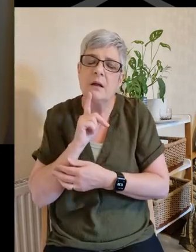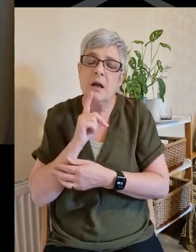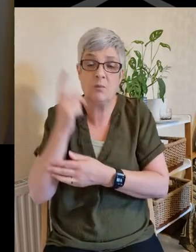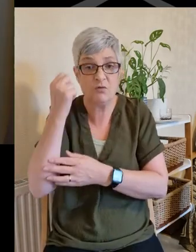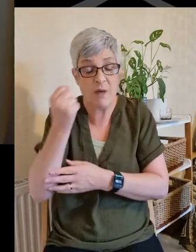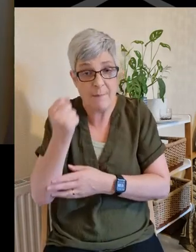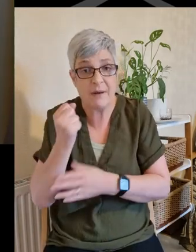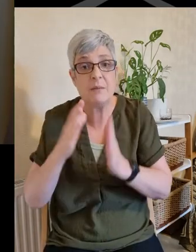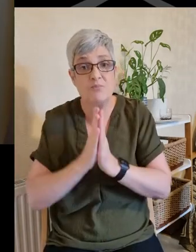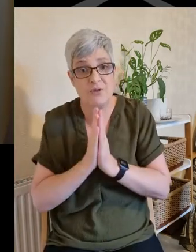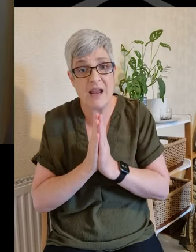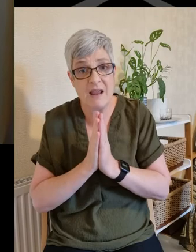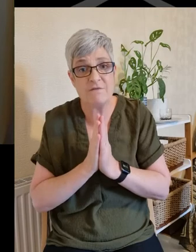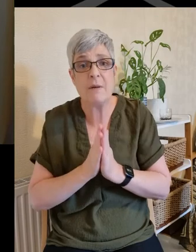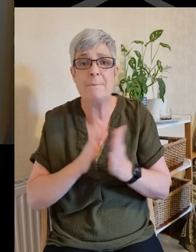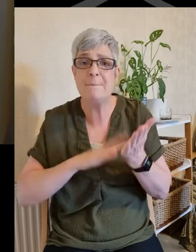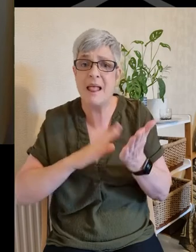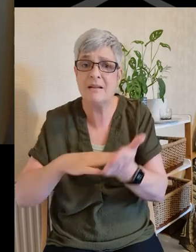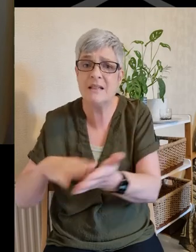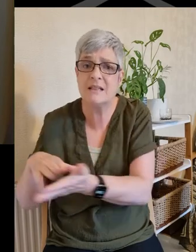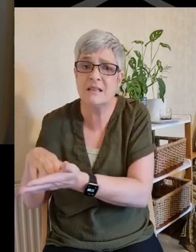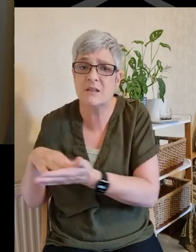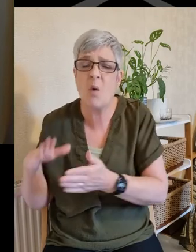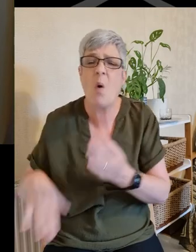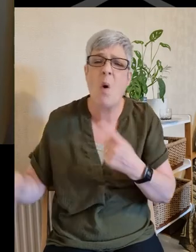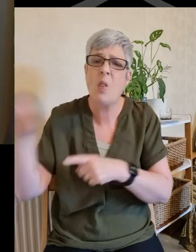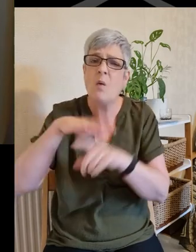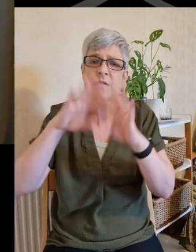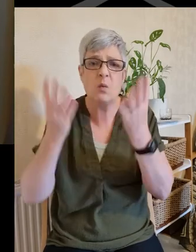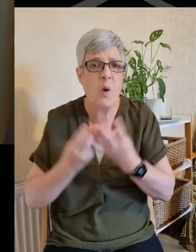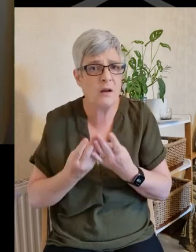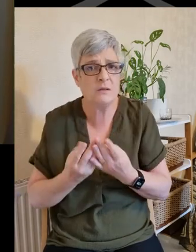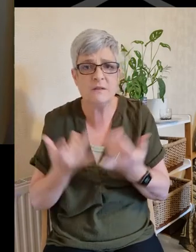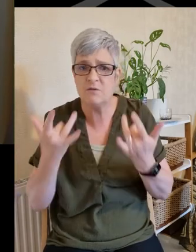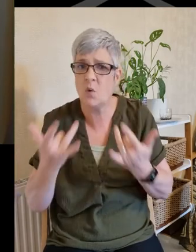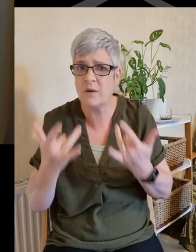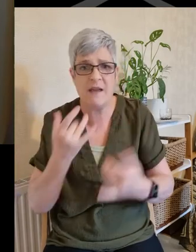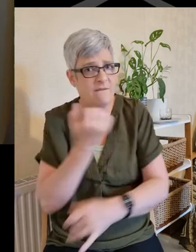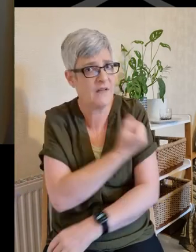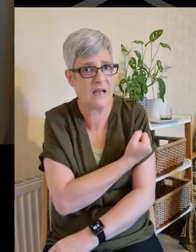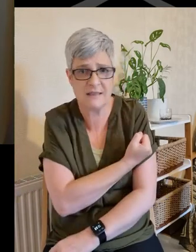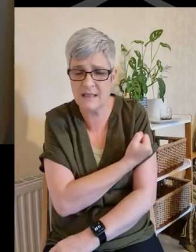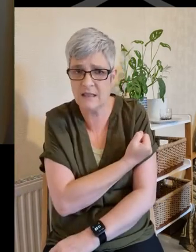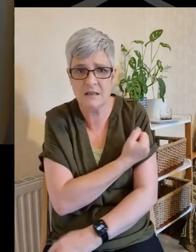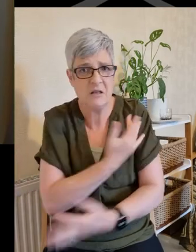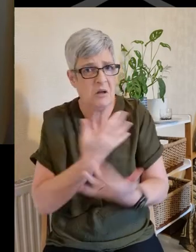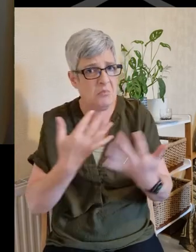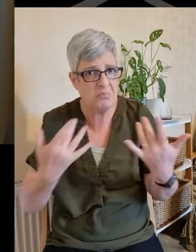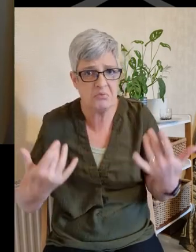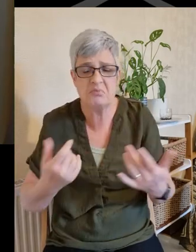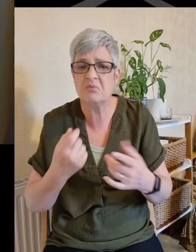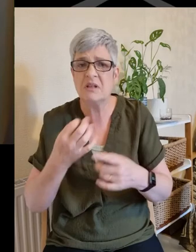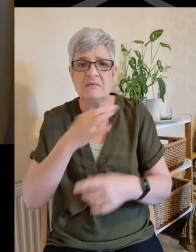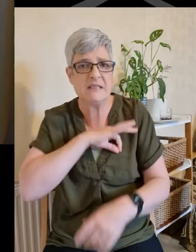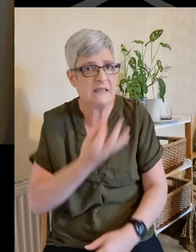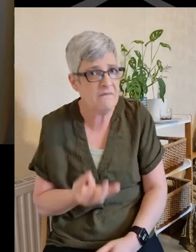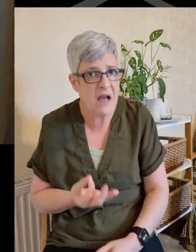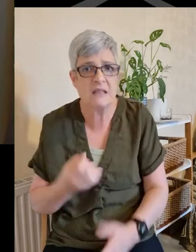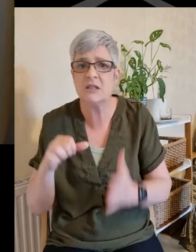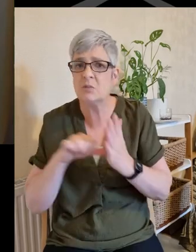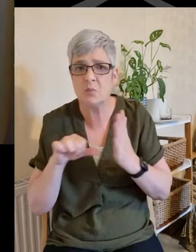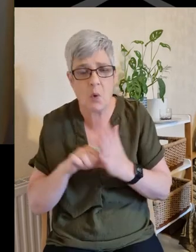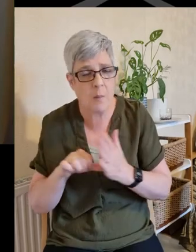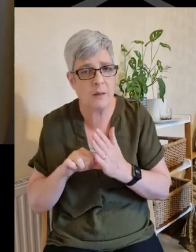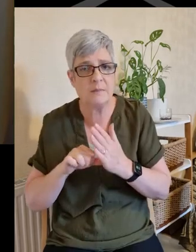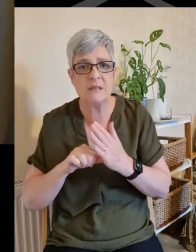those millions of people all over the world who still have little or no vaccine, multiple other disadvantages and problems,